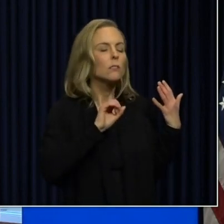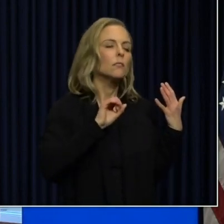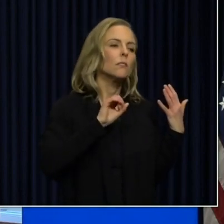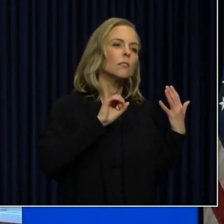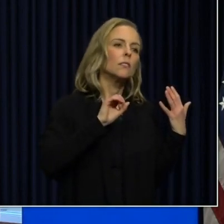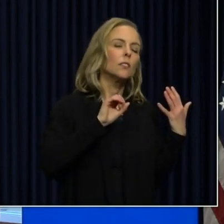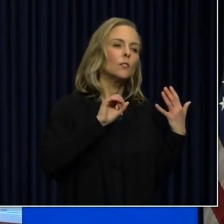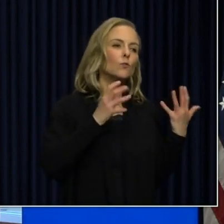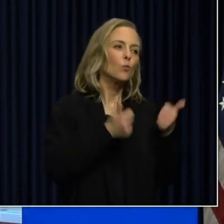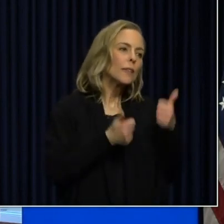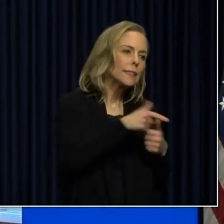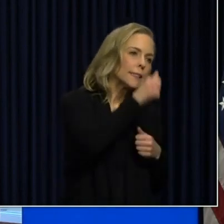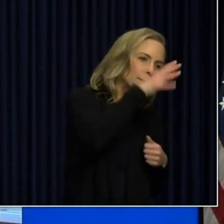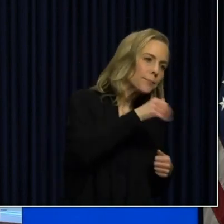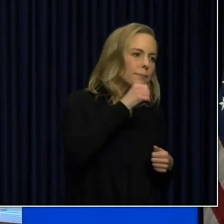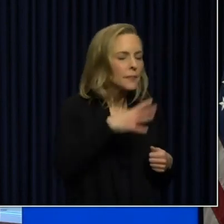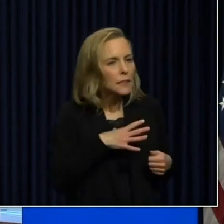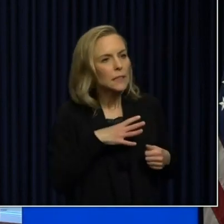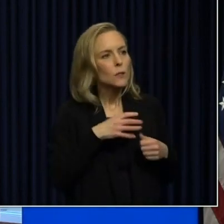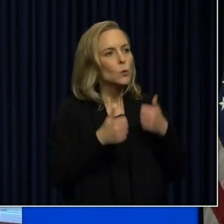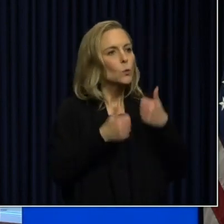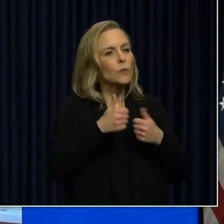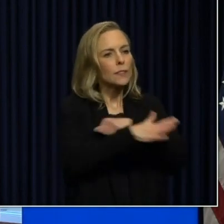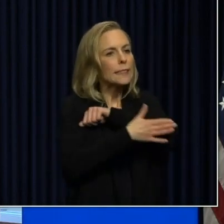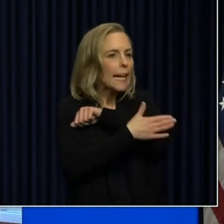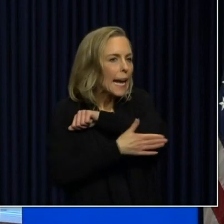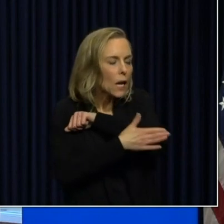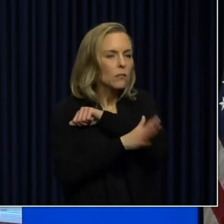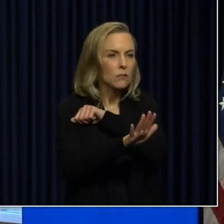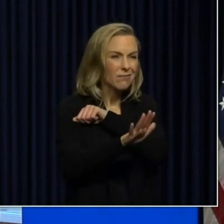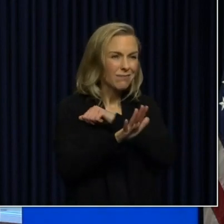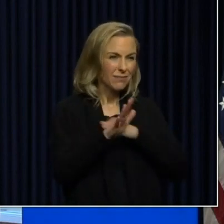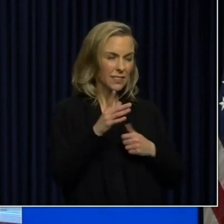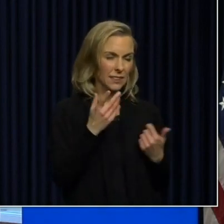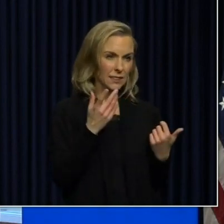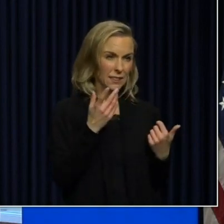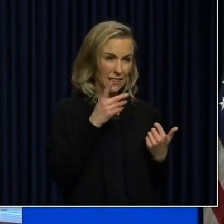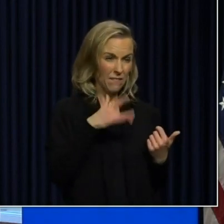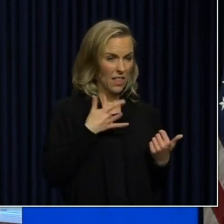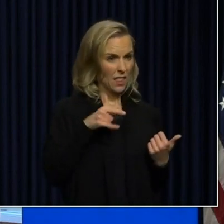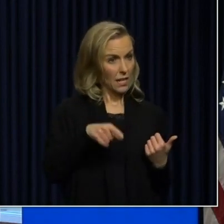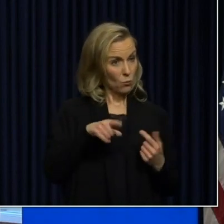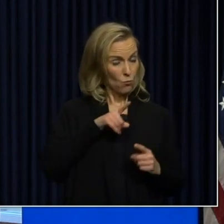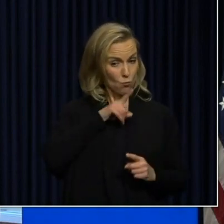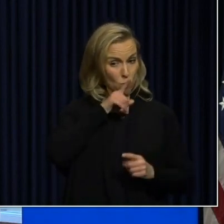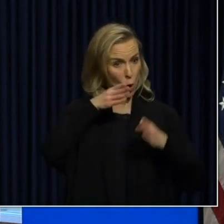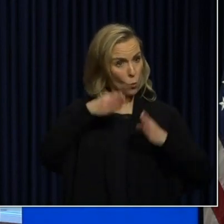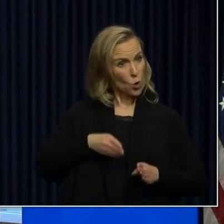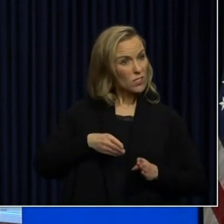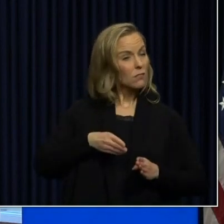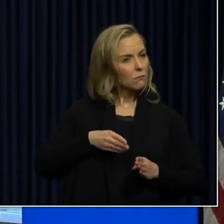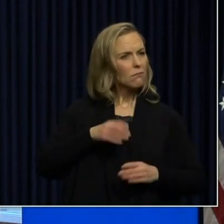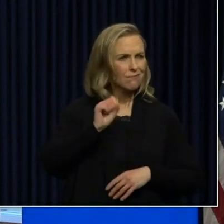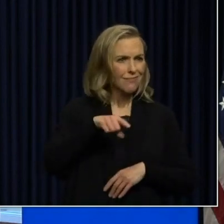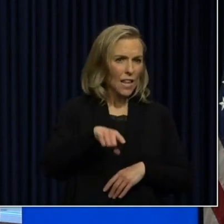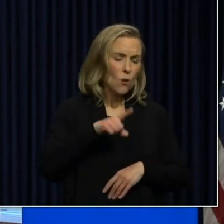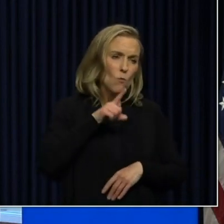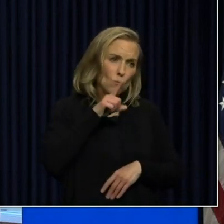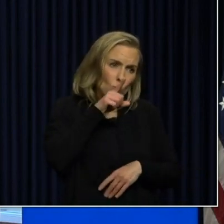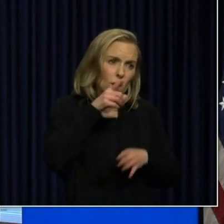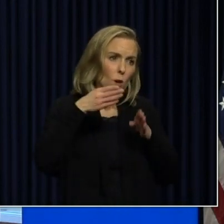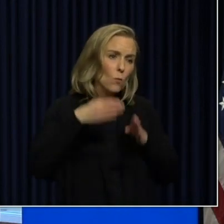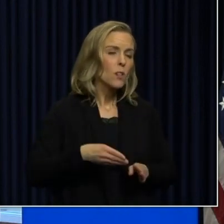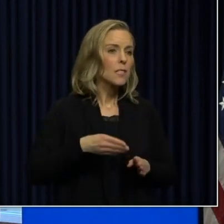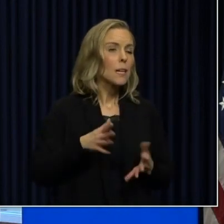and genders and counties, and I know it almost sounds like it's not a real person. It is. But this is